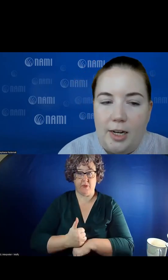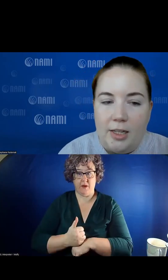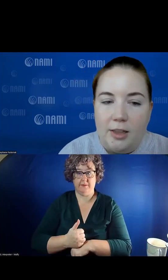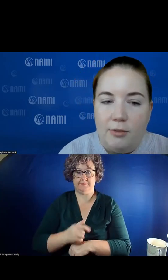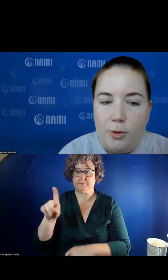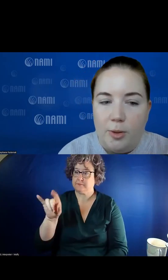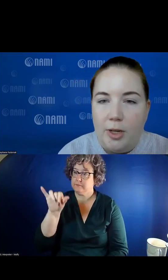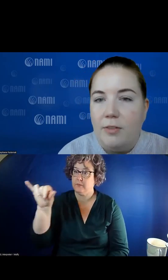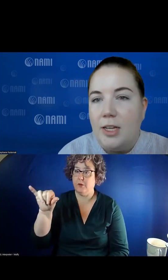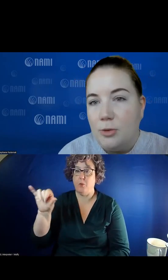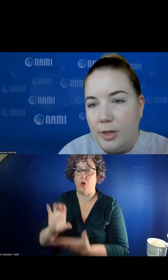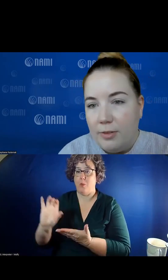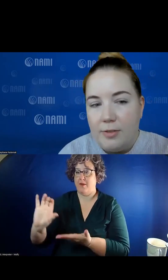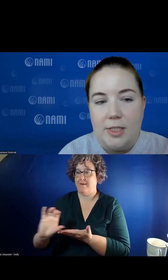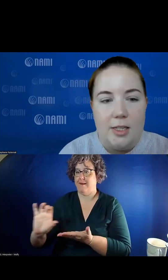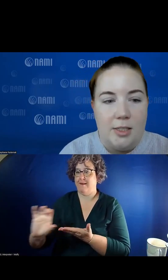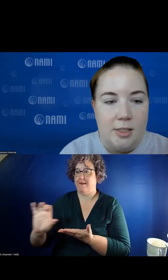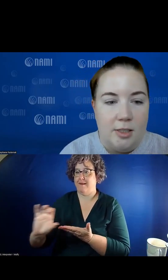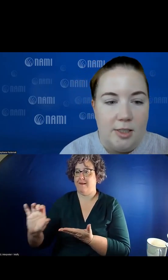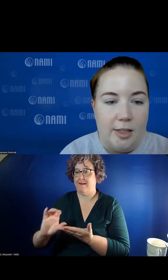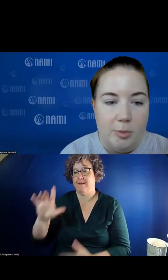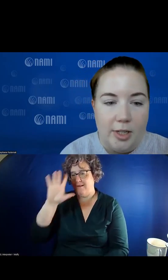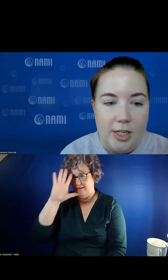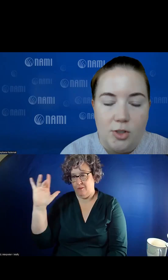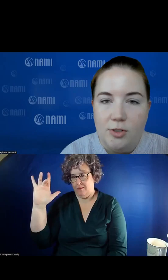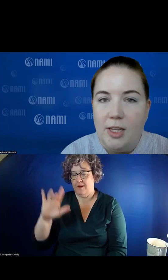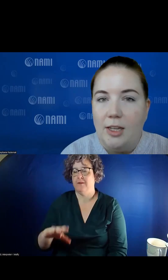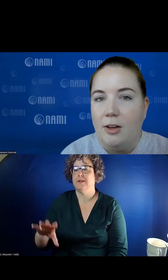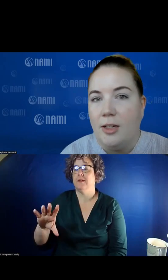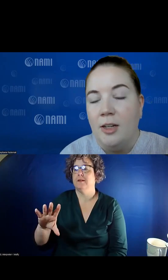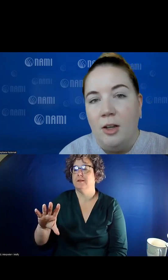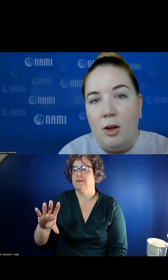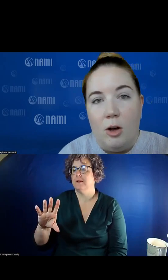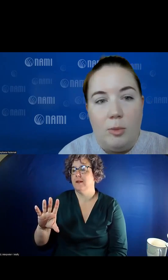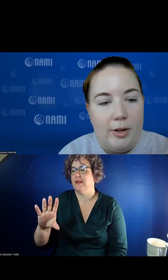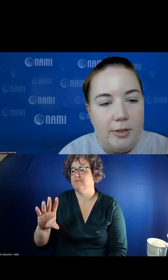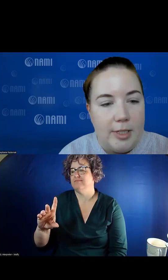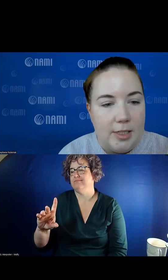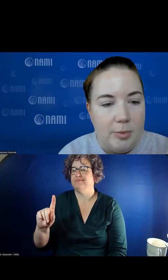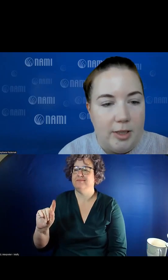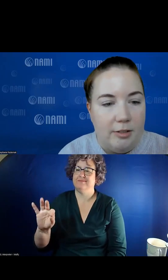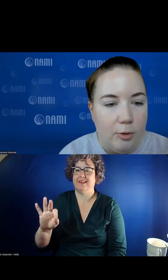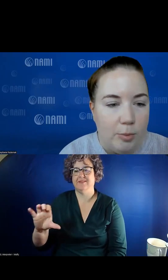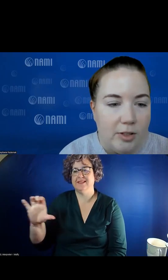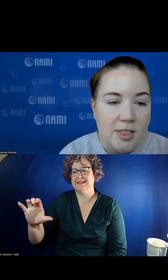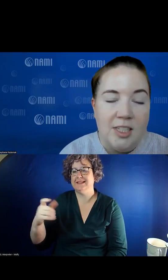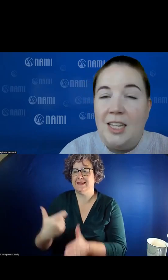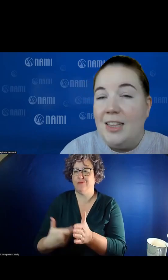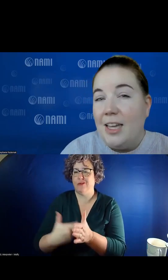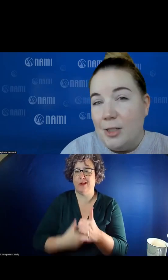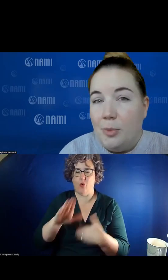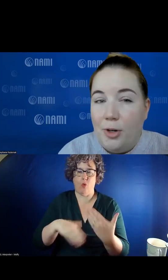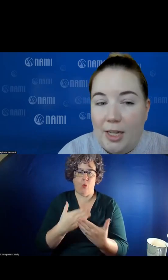for 988 in the form of a 25-cent telecommunications fee on all Maryland residents' monthly phone